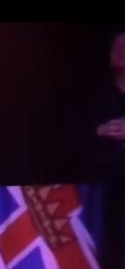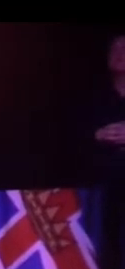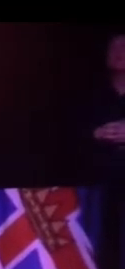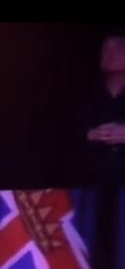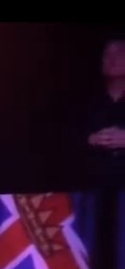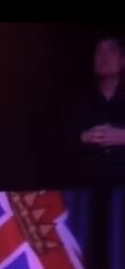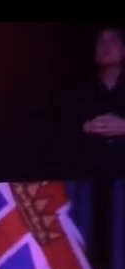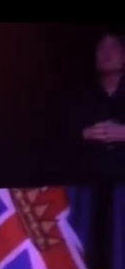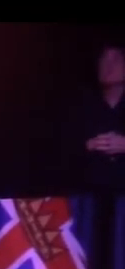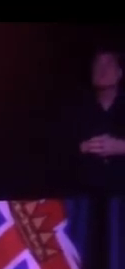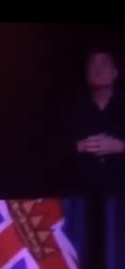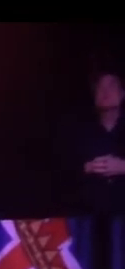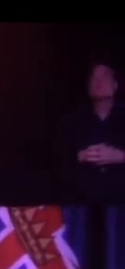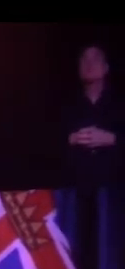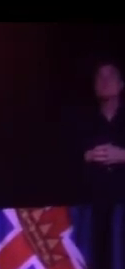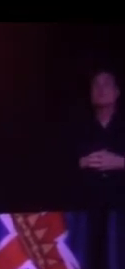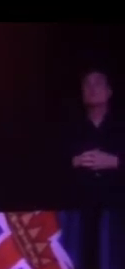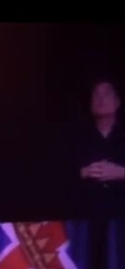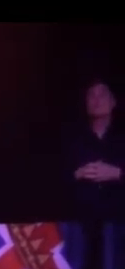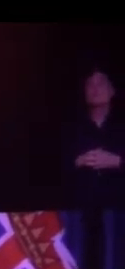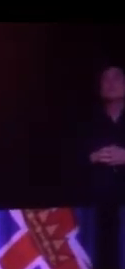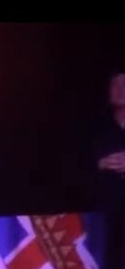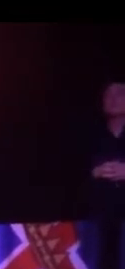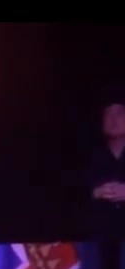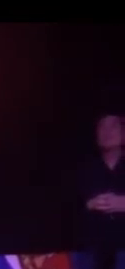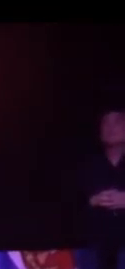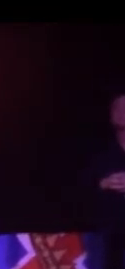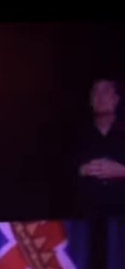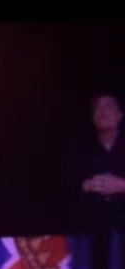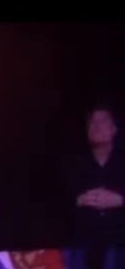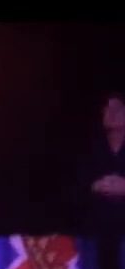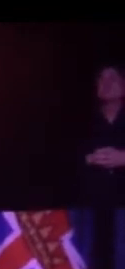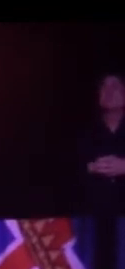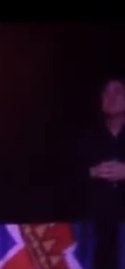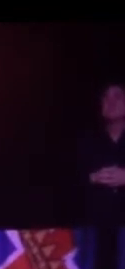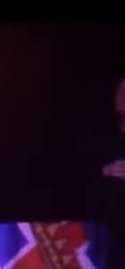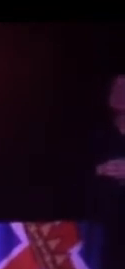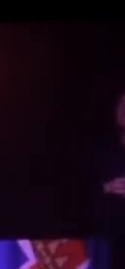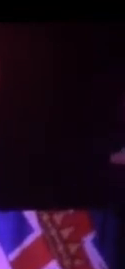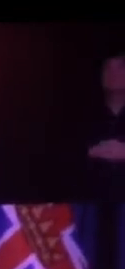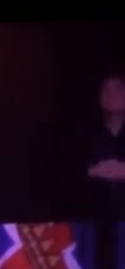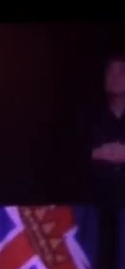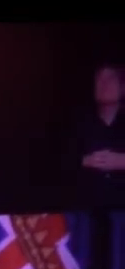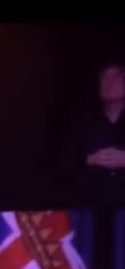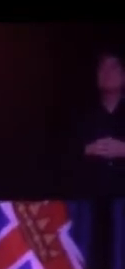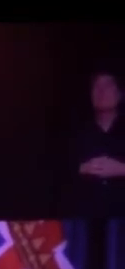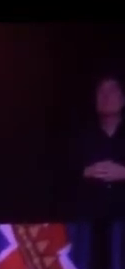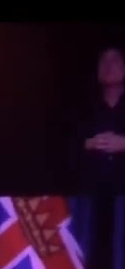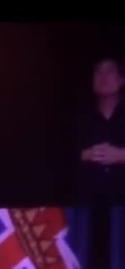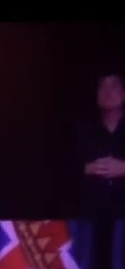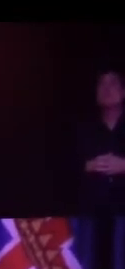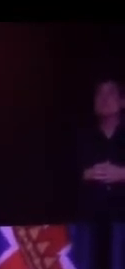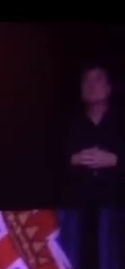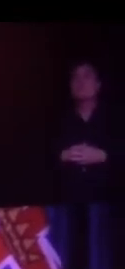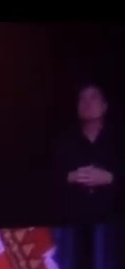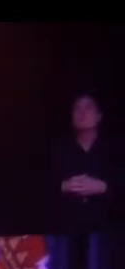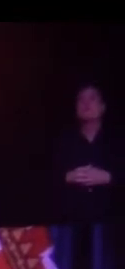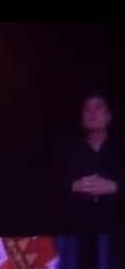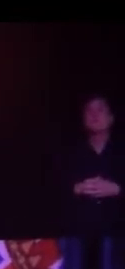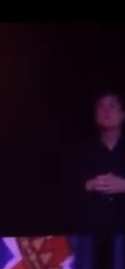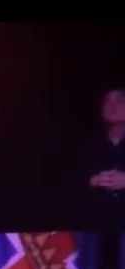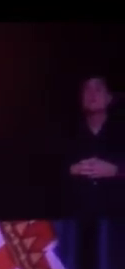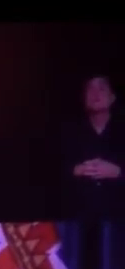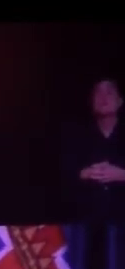dirty, crooked fucking judge. Right? Right? And then take it to another dirty, crooked fucking judge, and